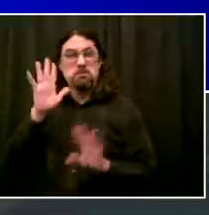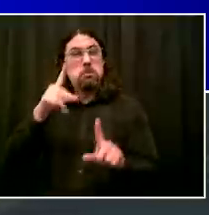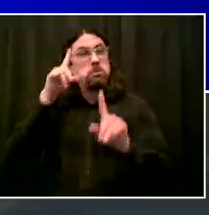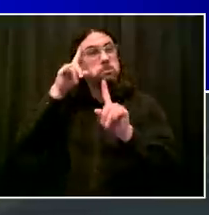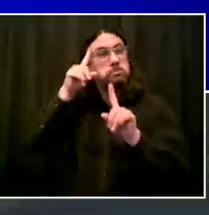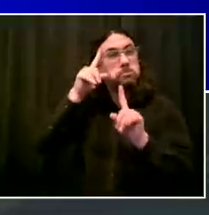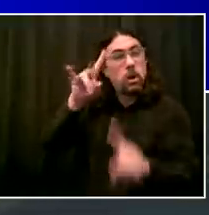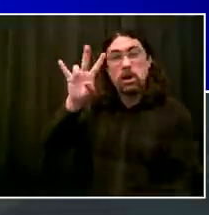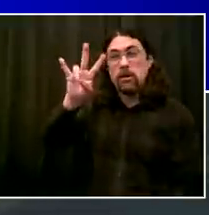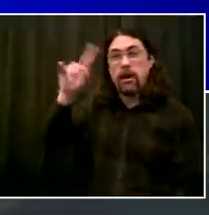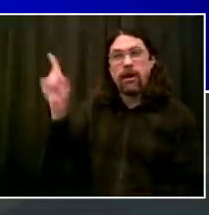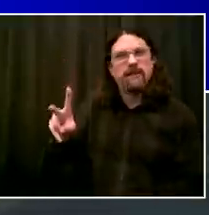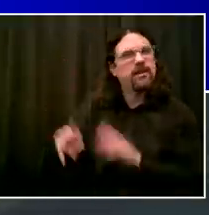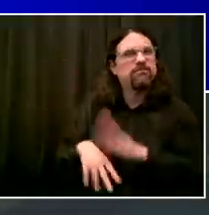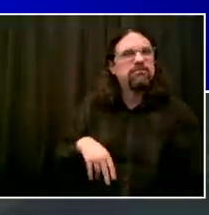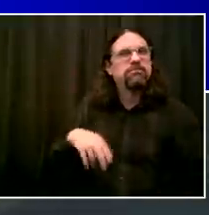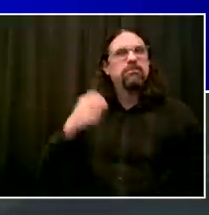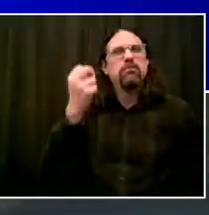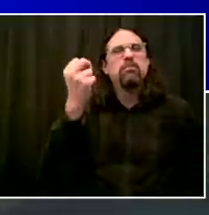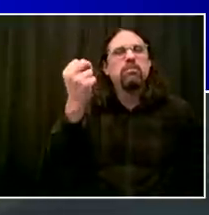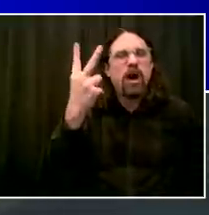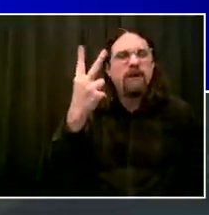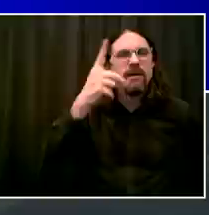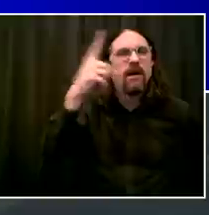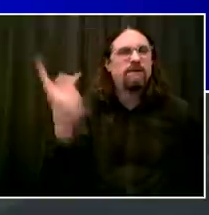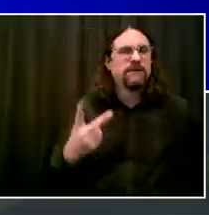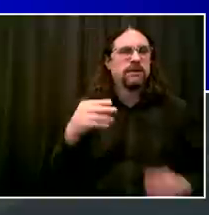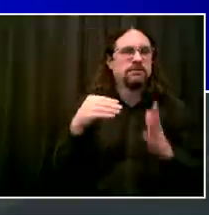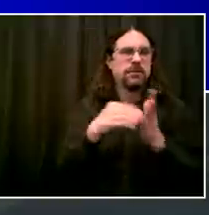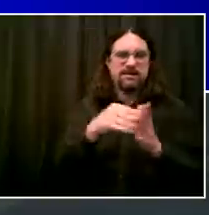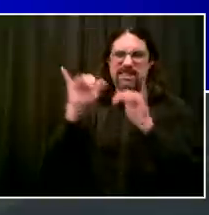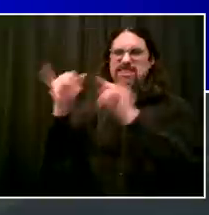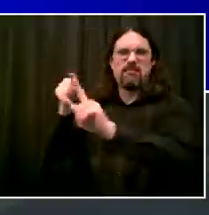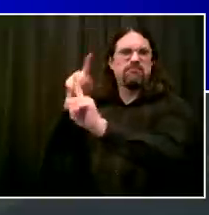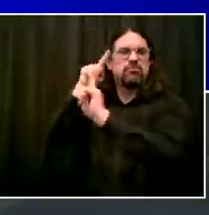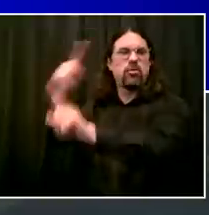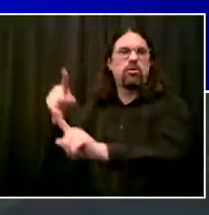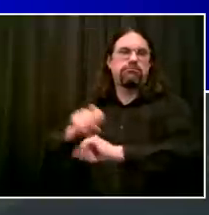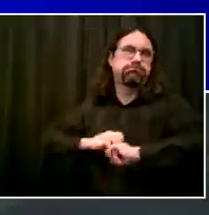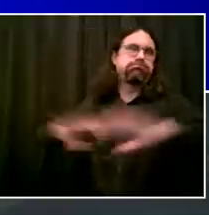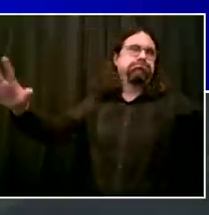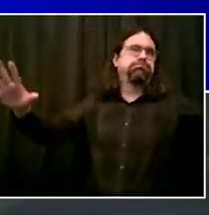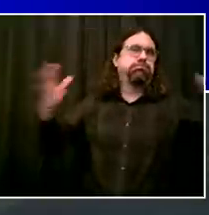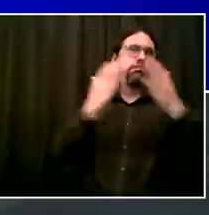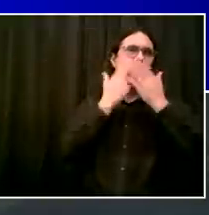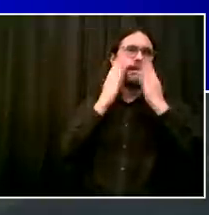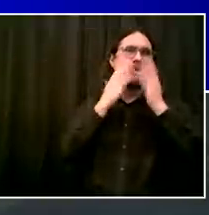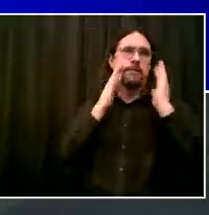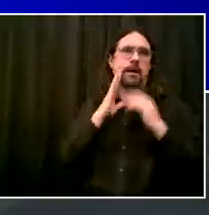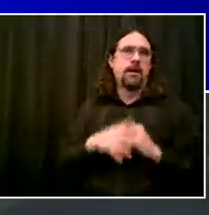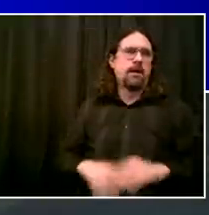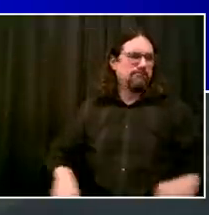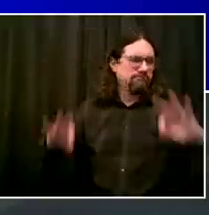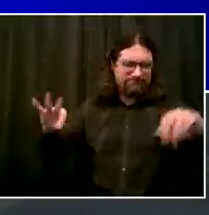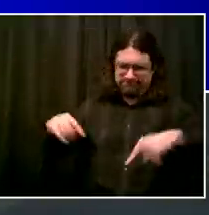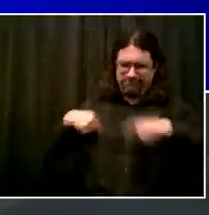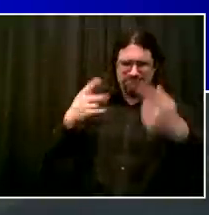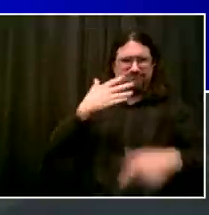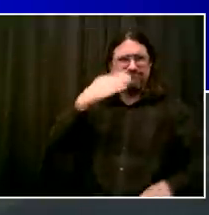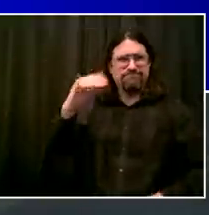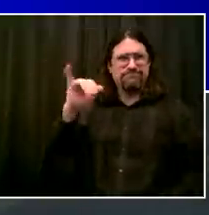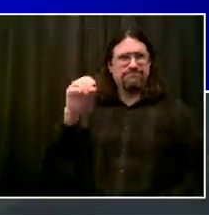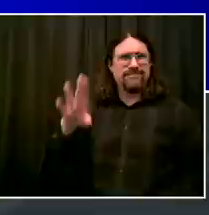So right now, the 6 million we have given out will turn into a goal of 12.5 million face coverings. There'll be 50 city vehicles